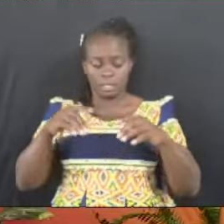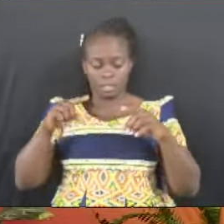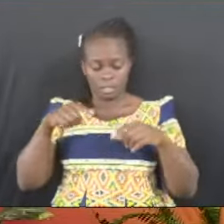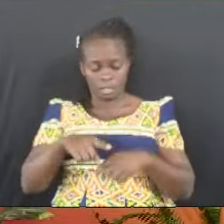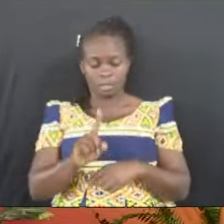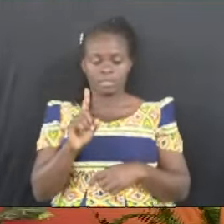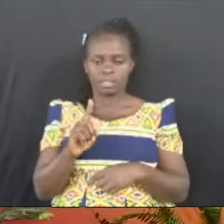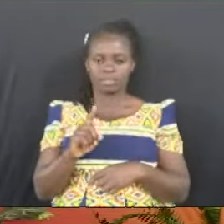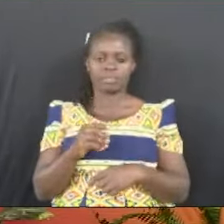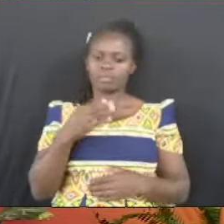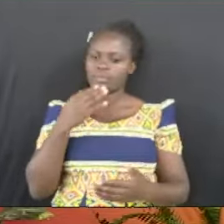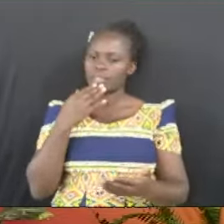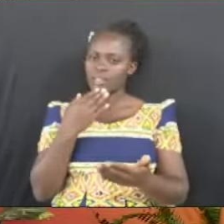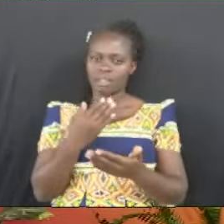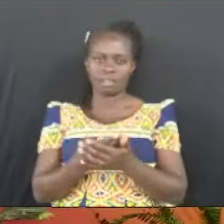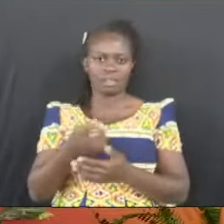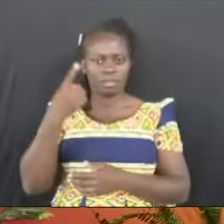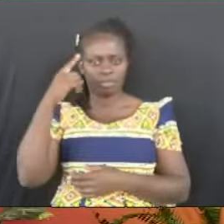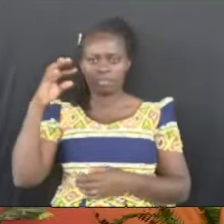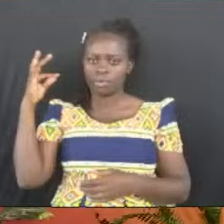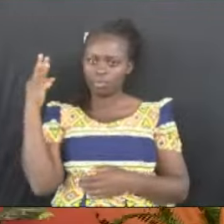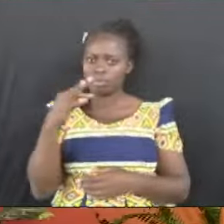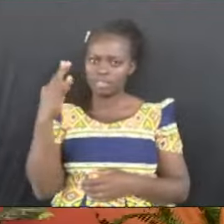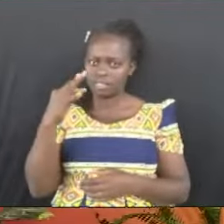you through your servant's testimony.